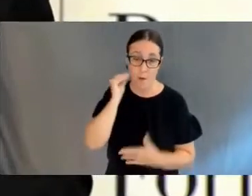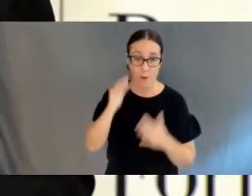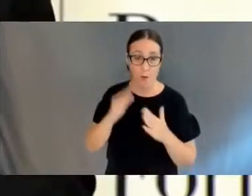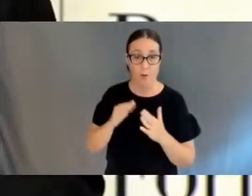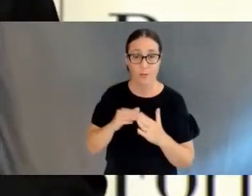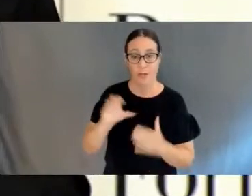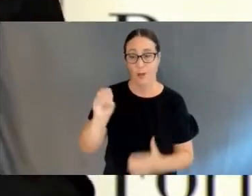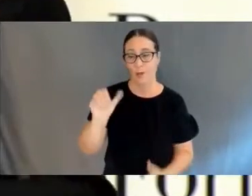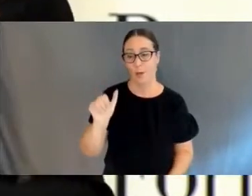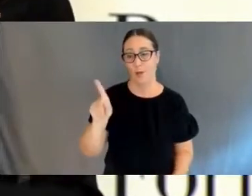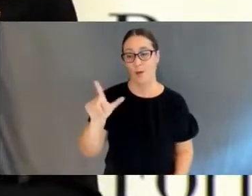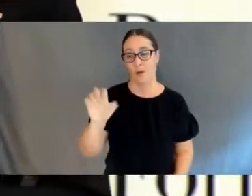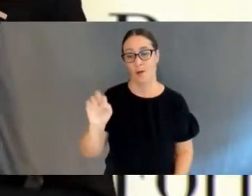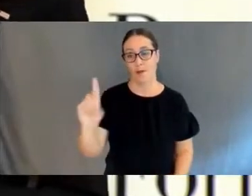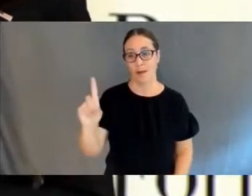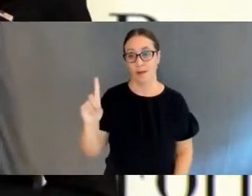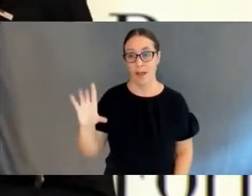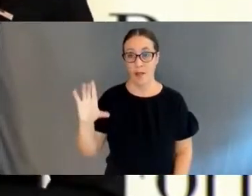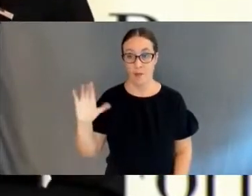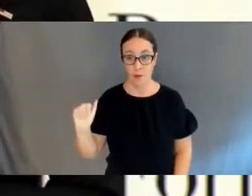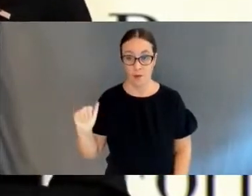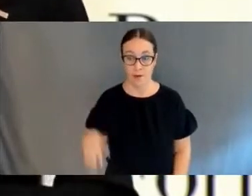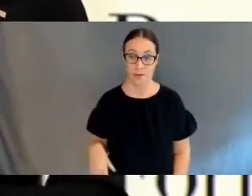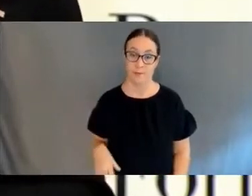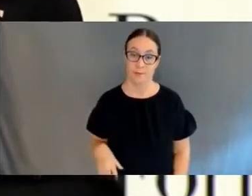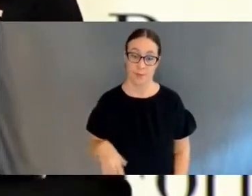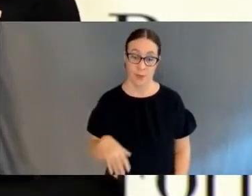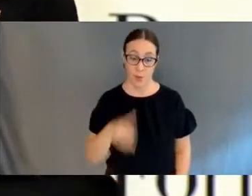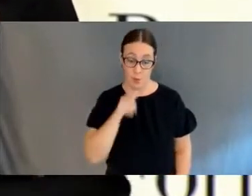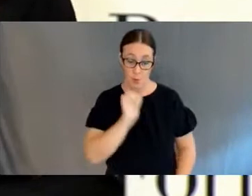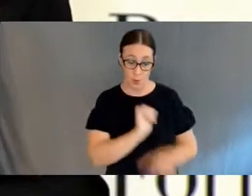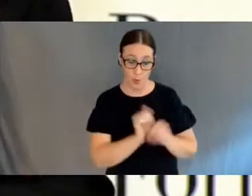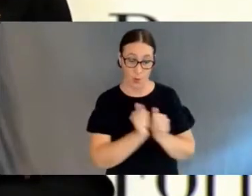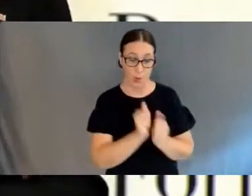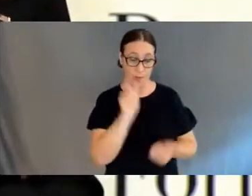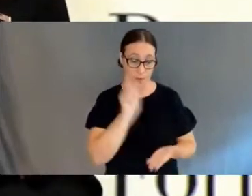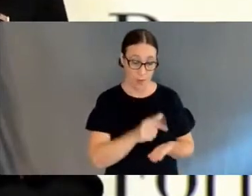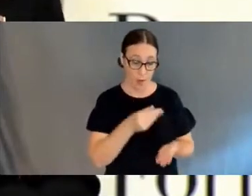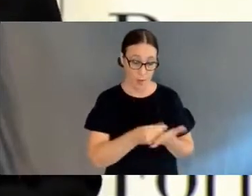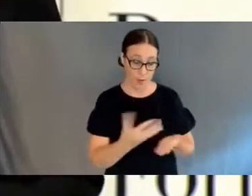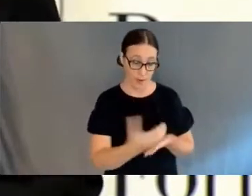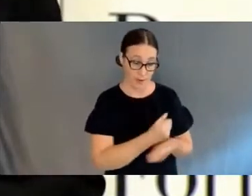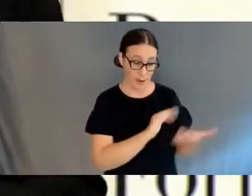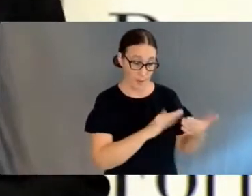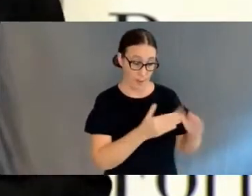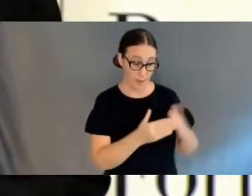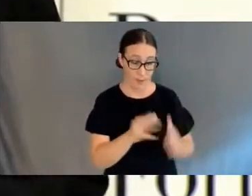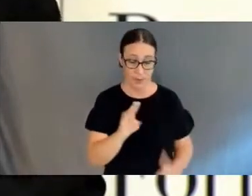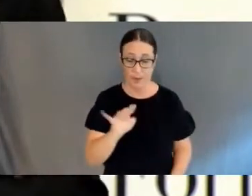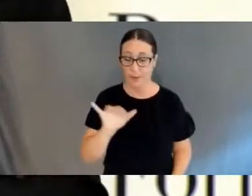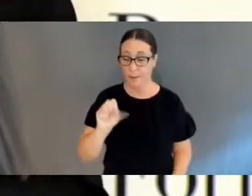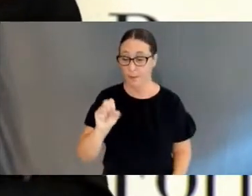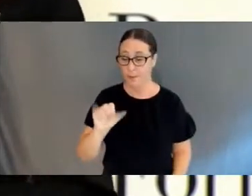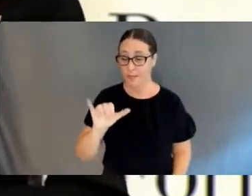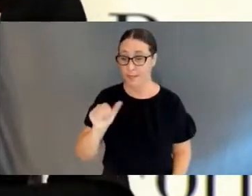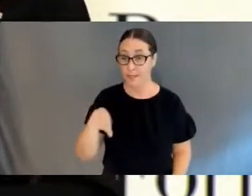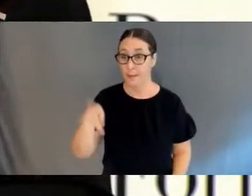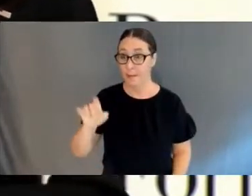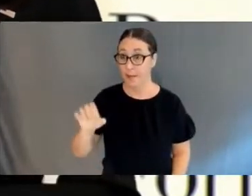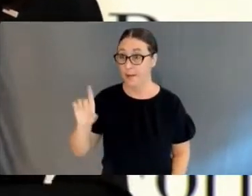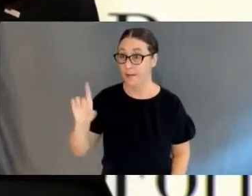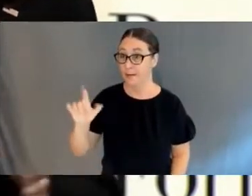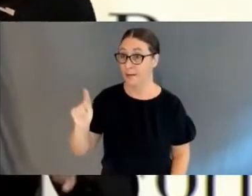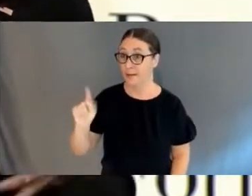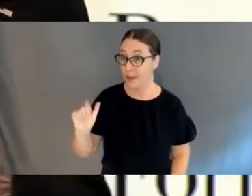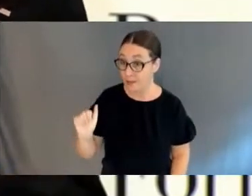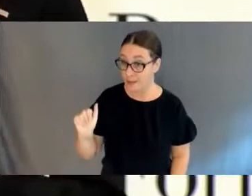California. Those who serve low-income communities in the Mississippi Delta. Bill, I think you are here somewhere.